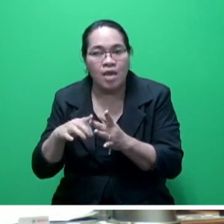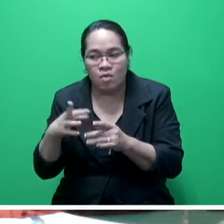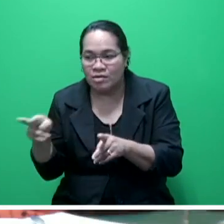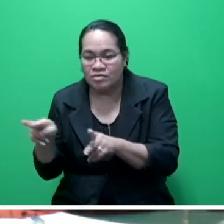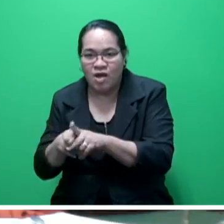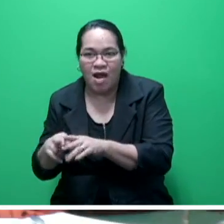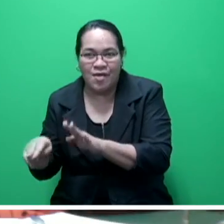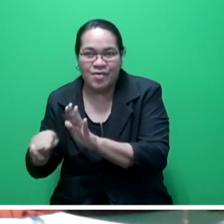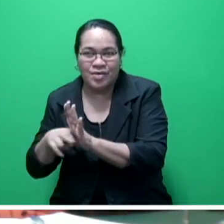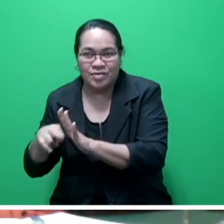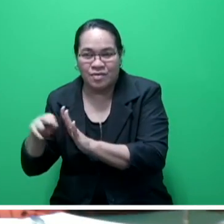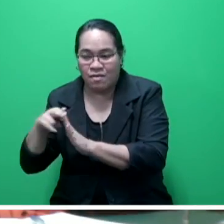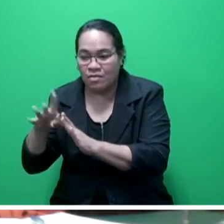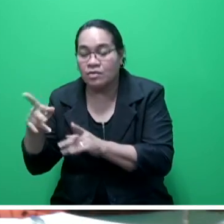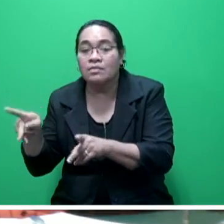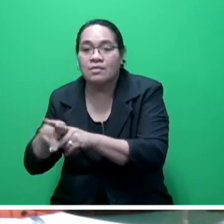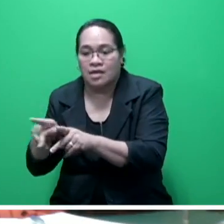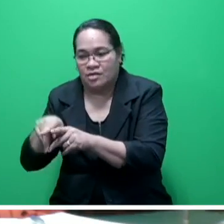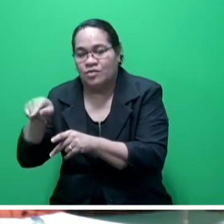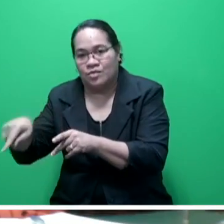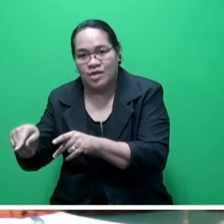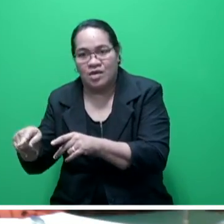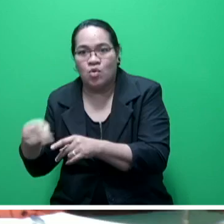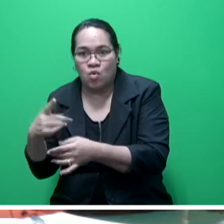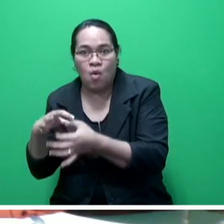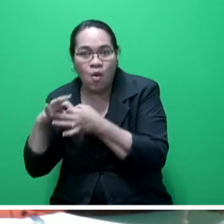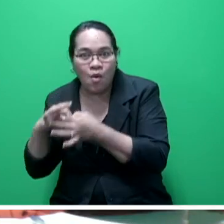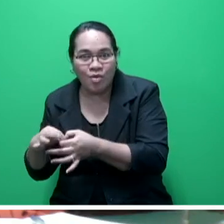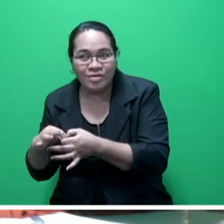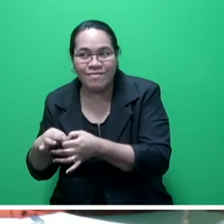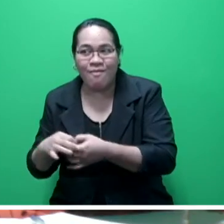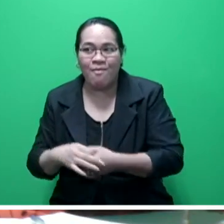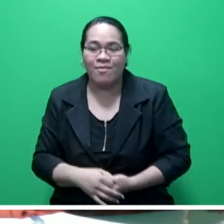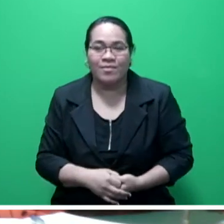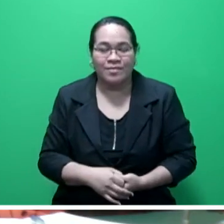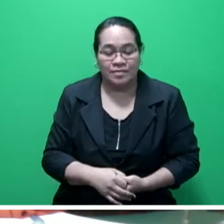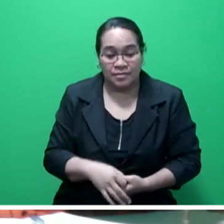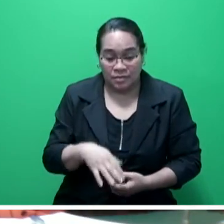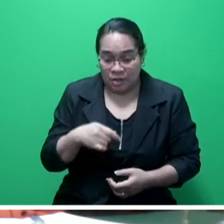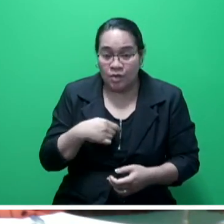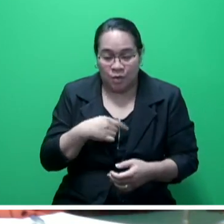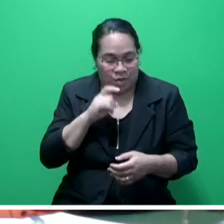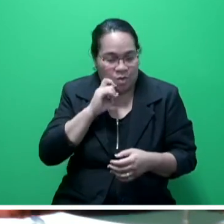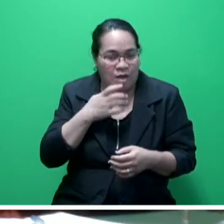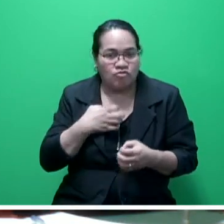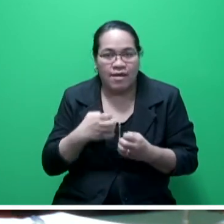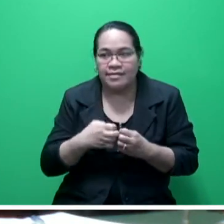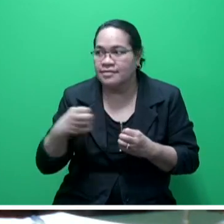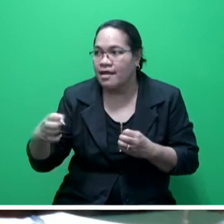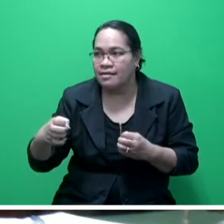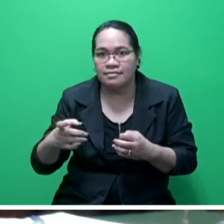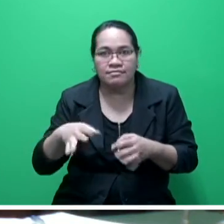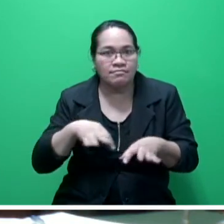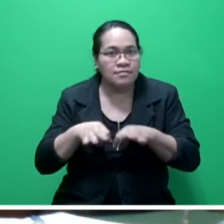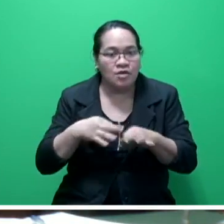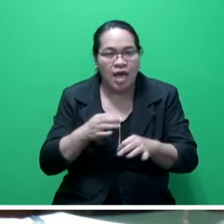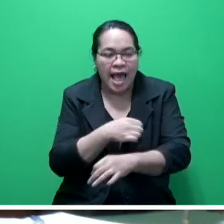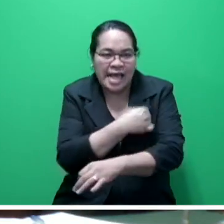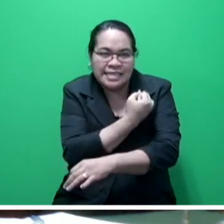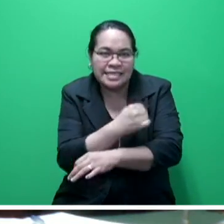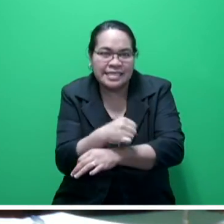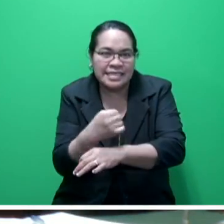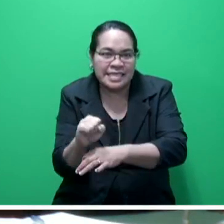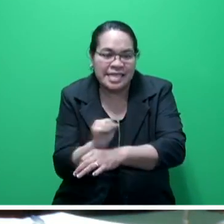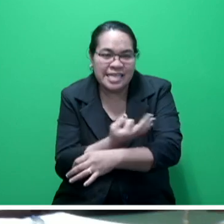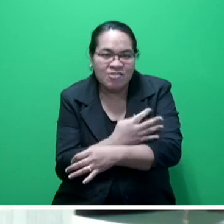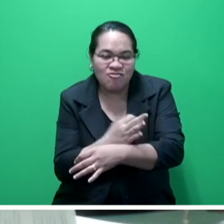with the owners of Maui Bay Resort. So, Mr. Speaker, we intend to extend the seagrass nurseries in other